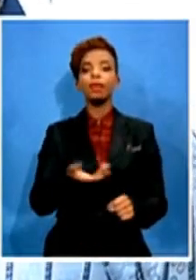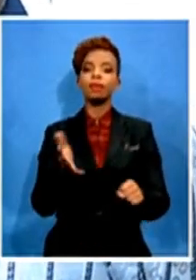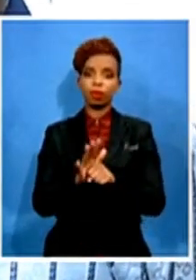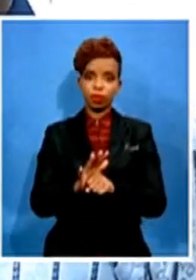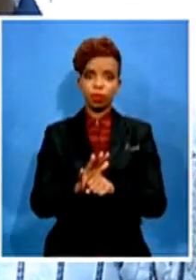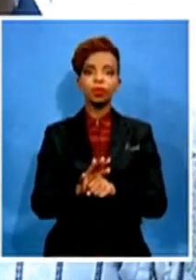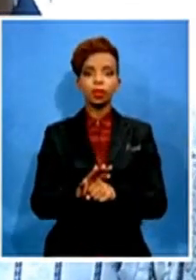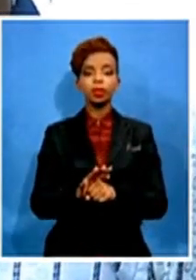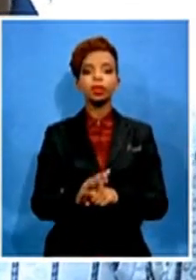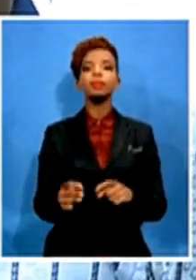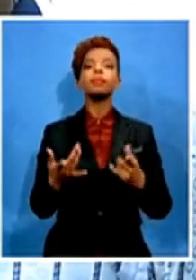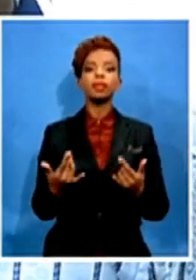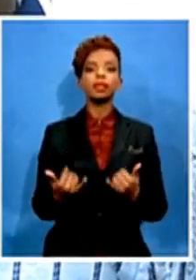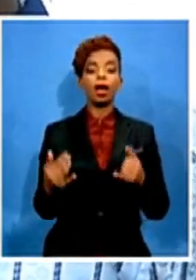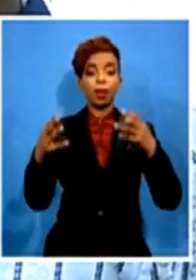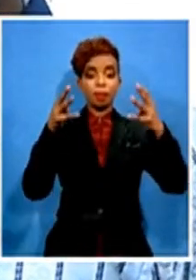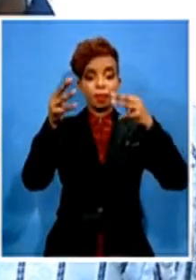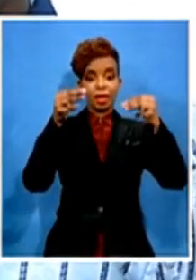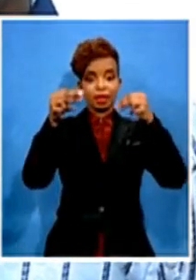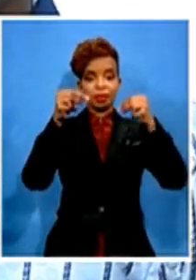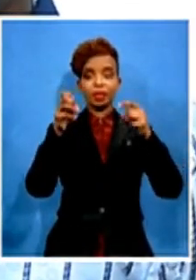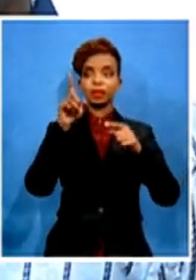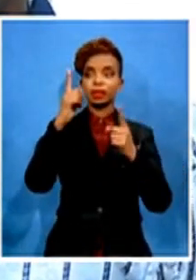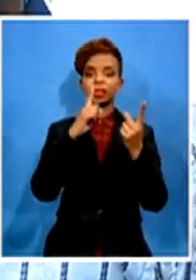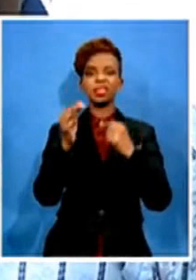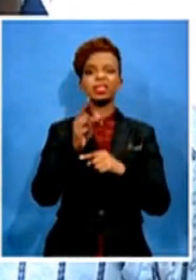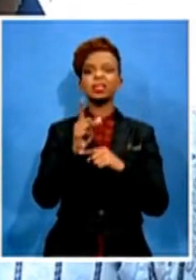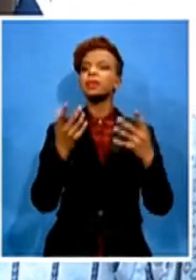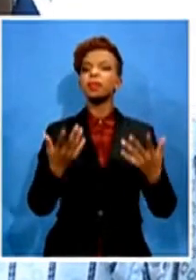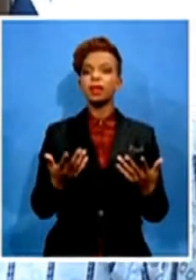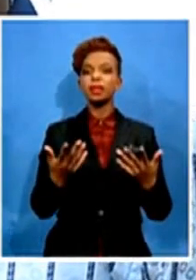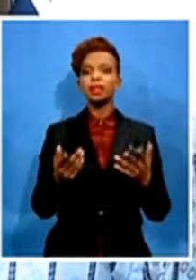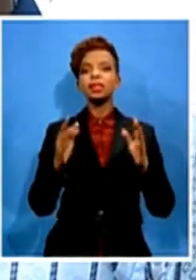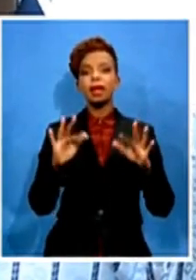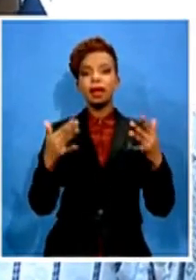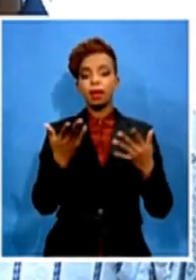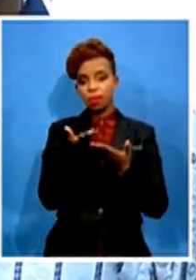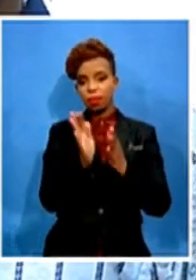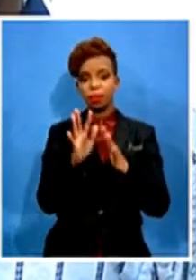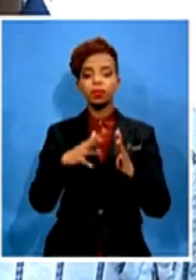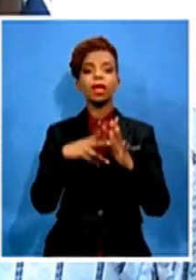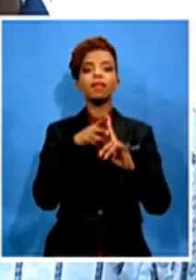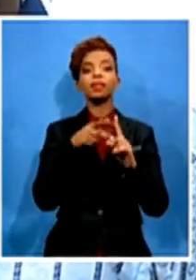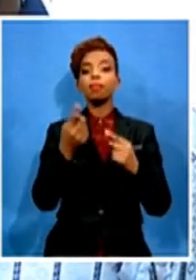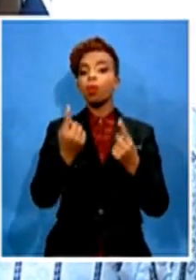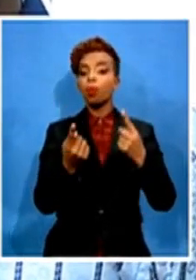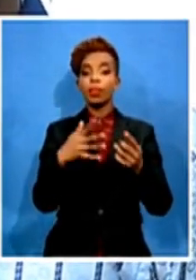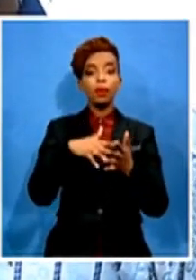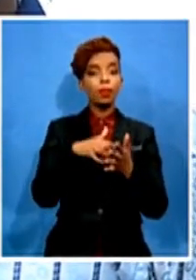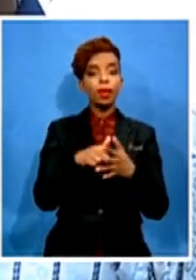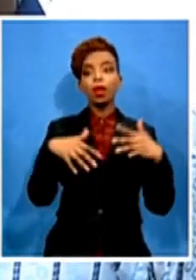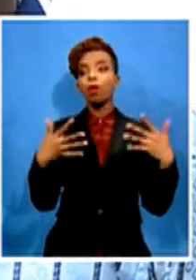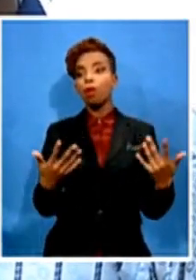charge of how they change that. Where they were weak and then we thought there was a problem, we set up an emergency intervention team